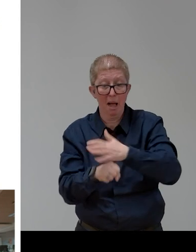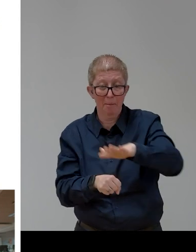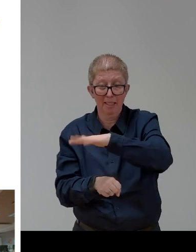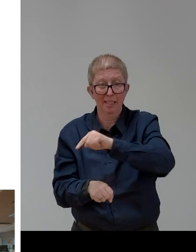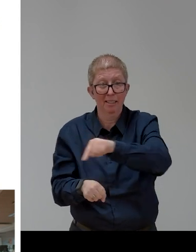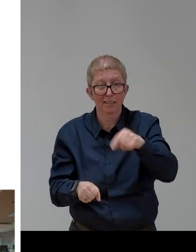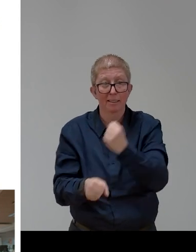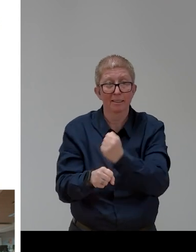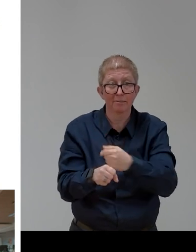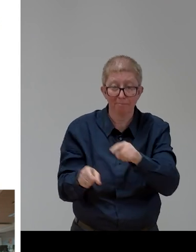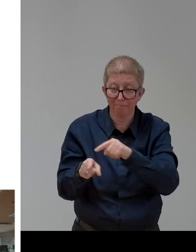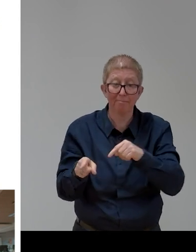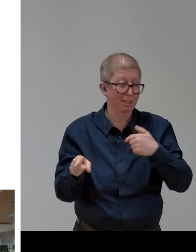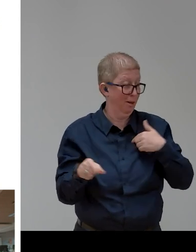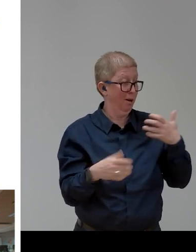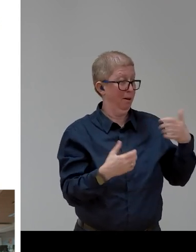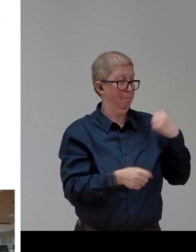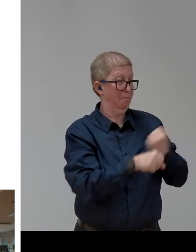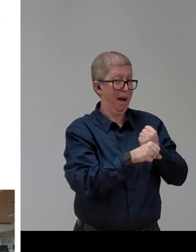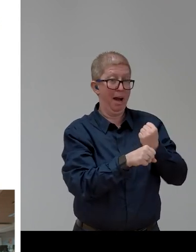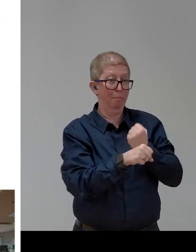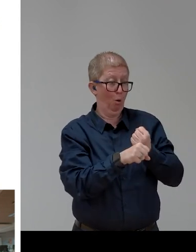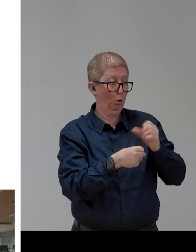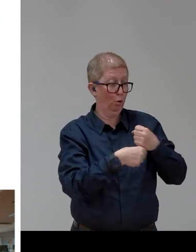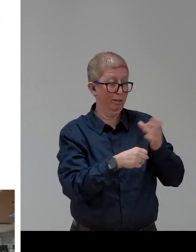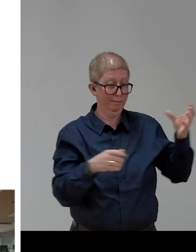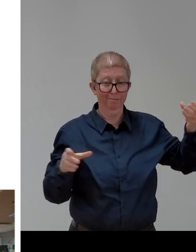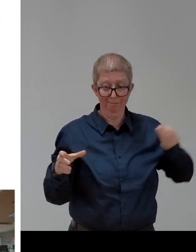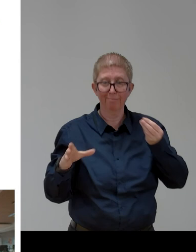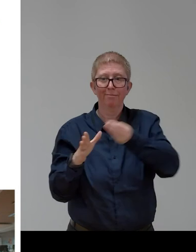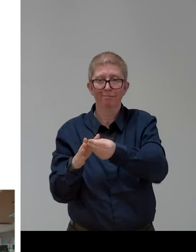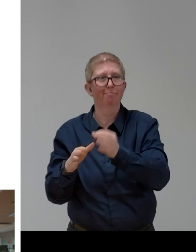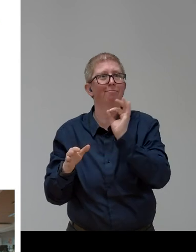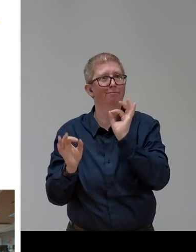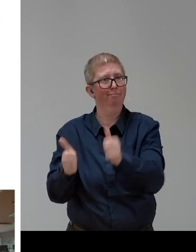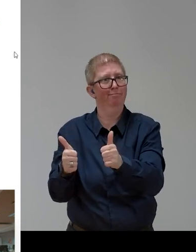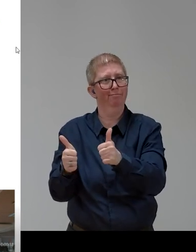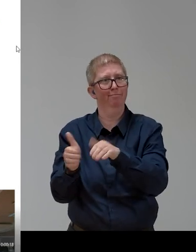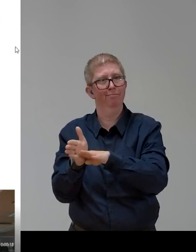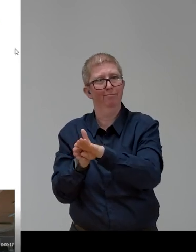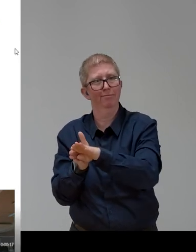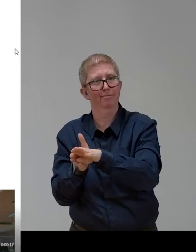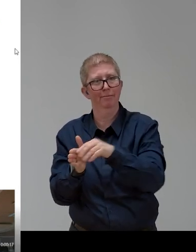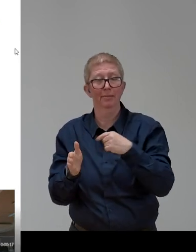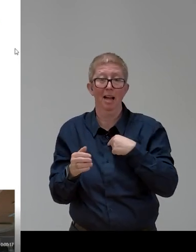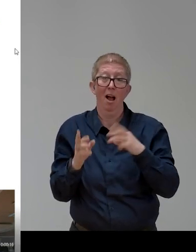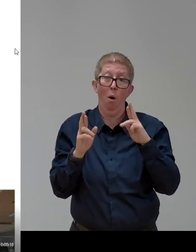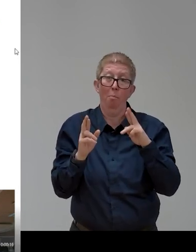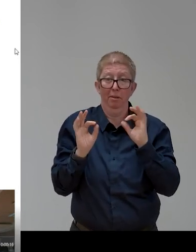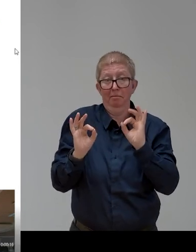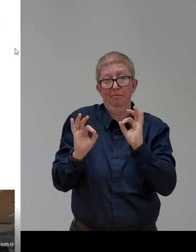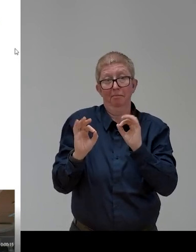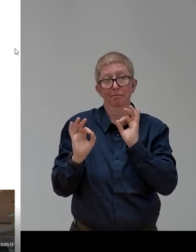the collaborating entities will benefit from the exchange of knowledge and will be able to make use of it to solve other situations related